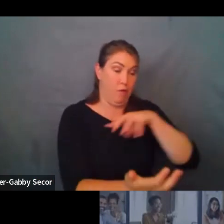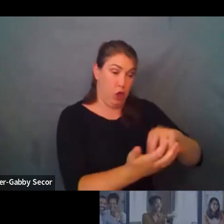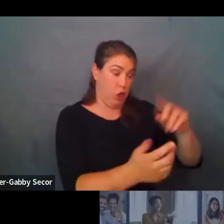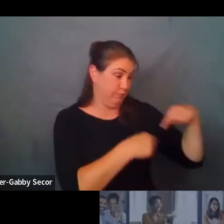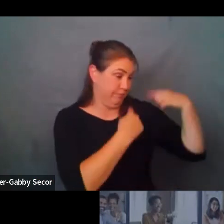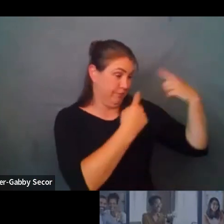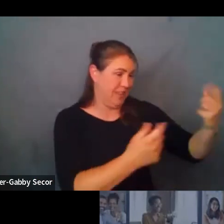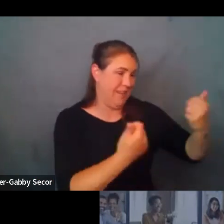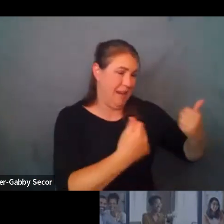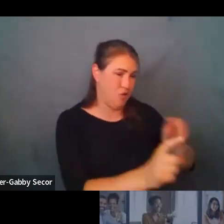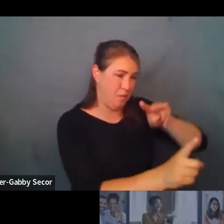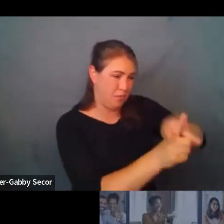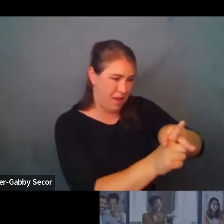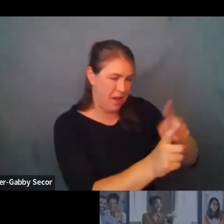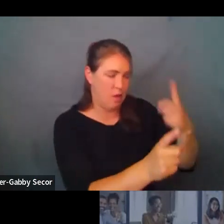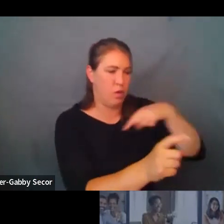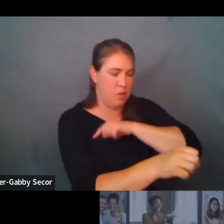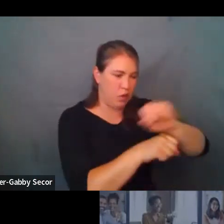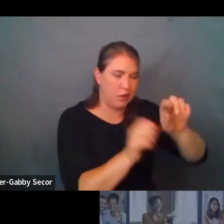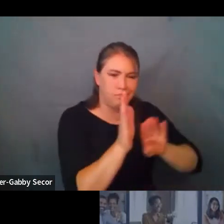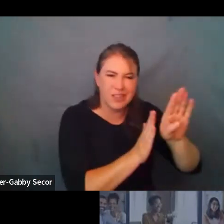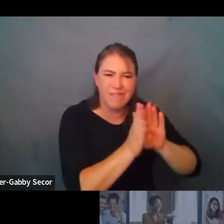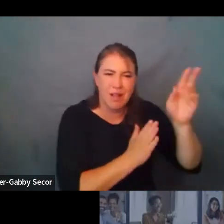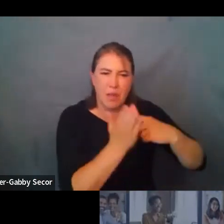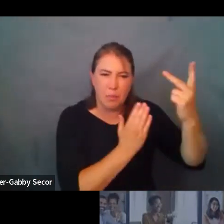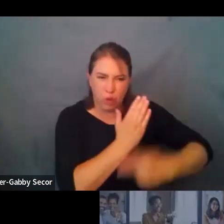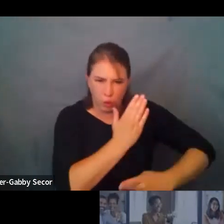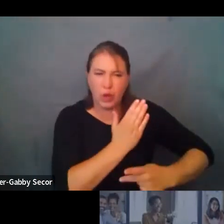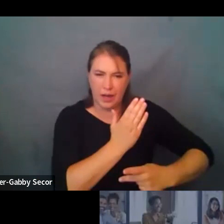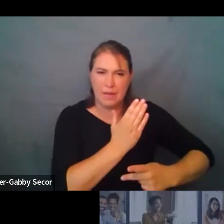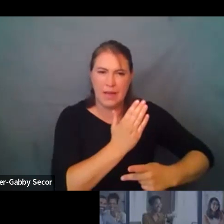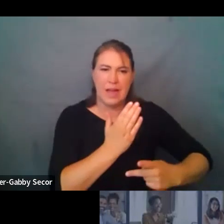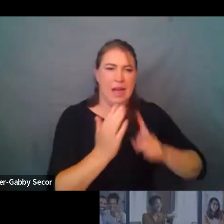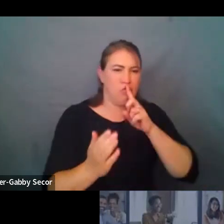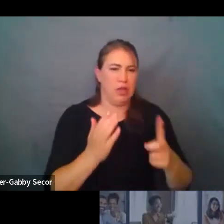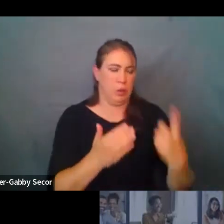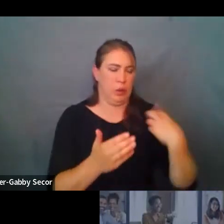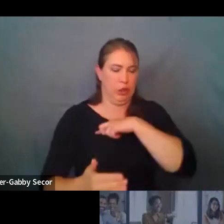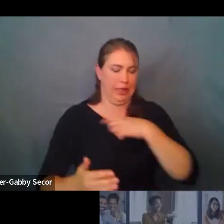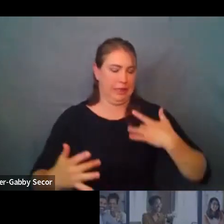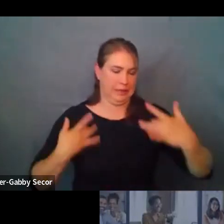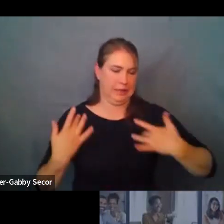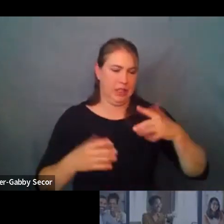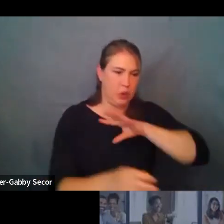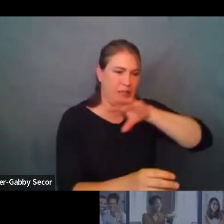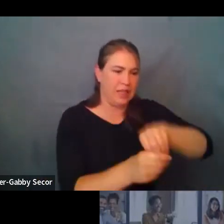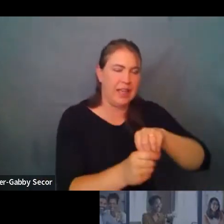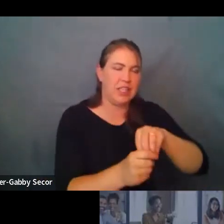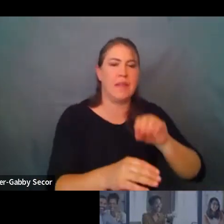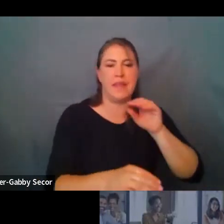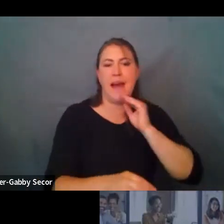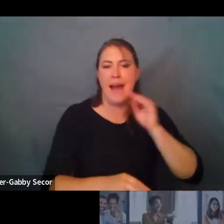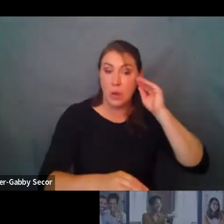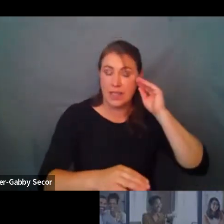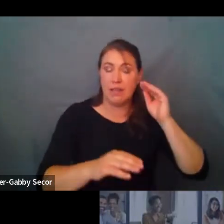And we've been working to develop program infrastructure, and that has included, and something we're really excited about, efforts to engage the housing counselors